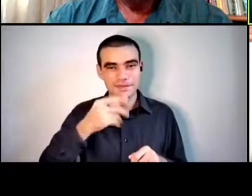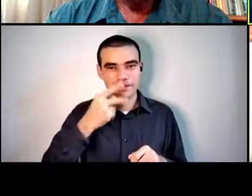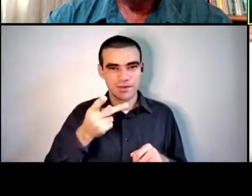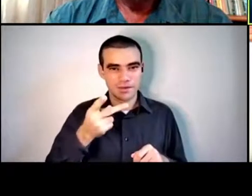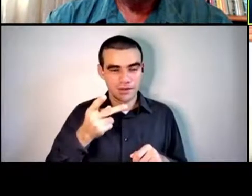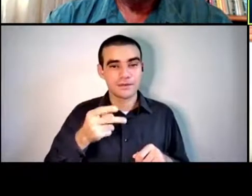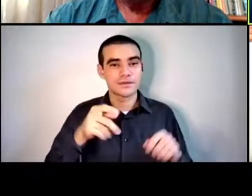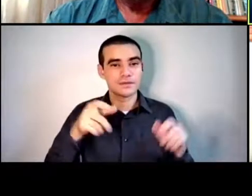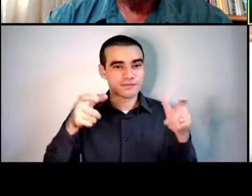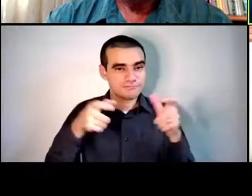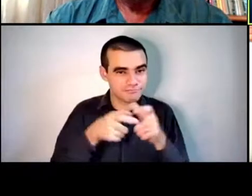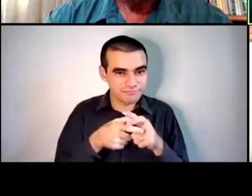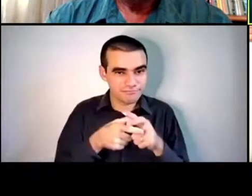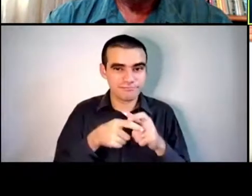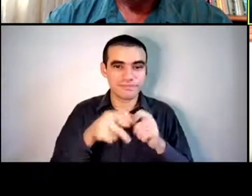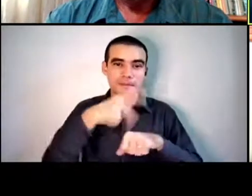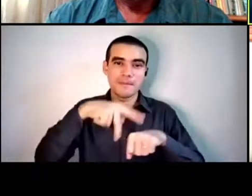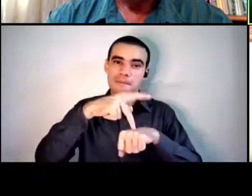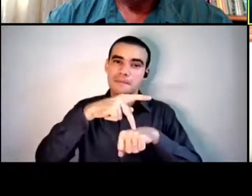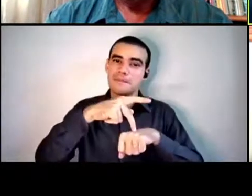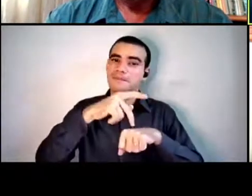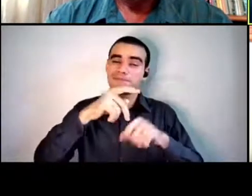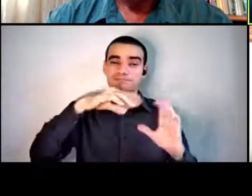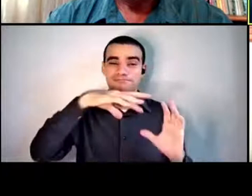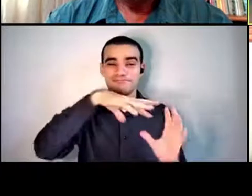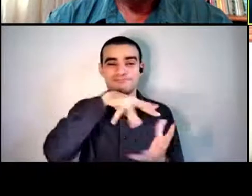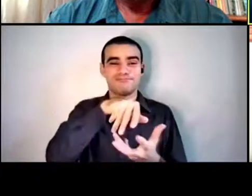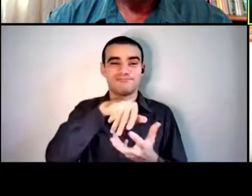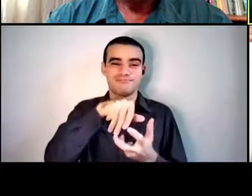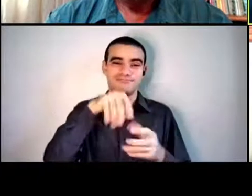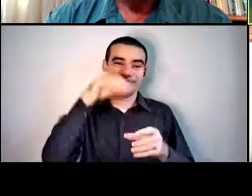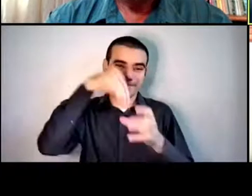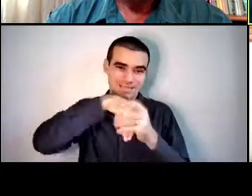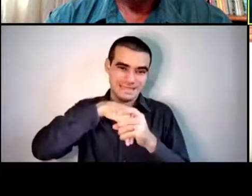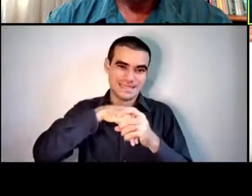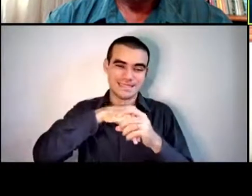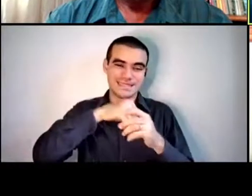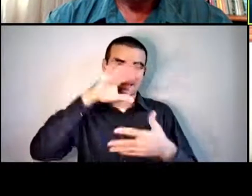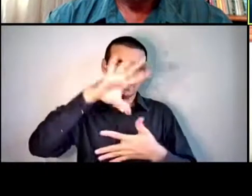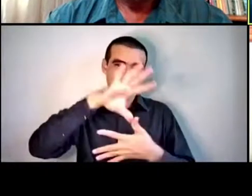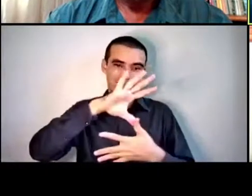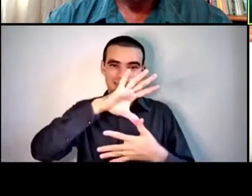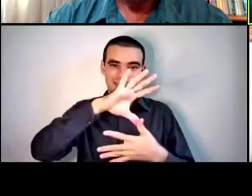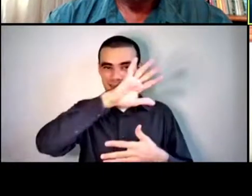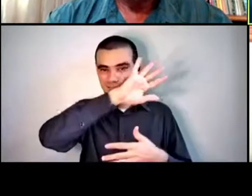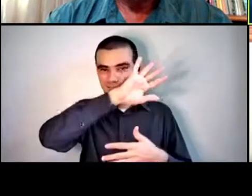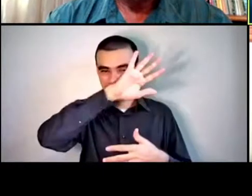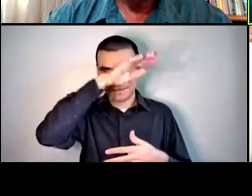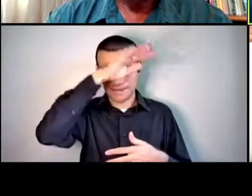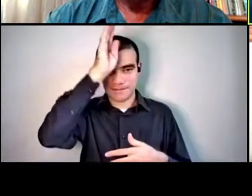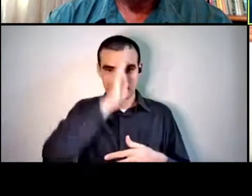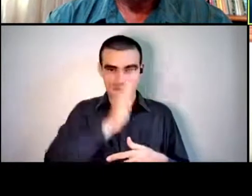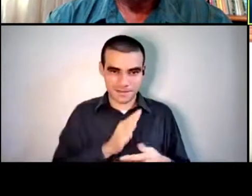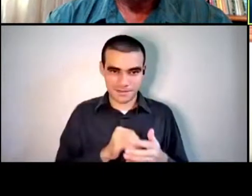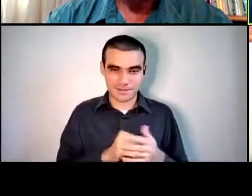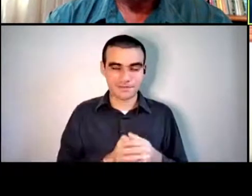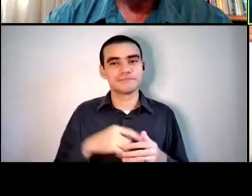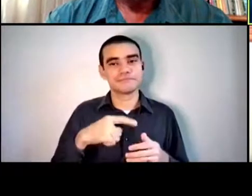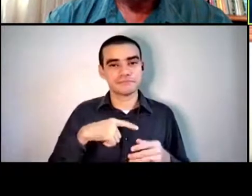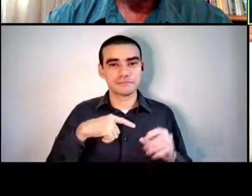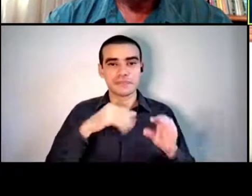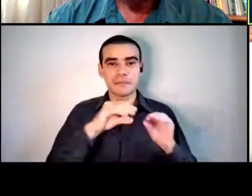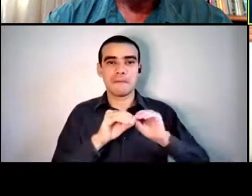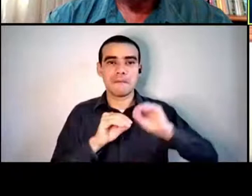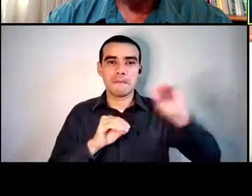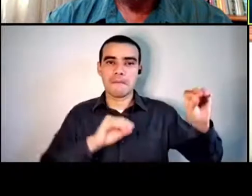us to have less endogeny, because we still have a world inside Brazil. And in Brazil, we